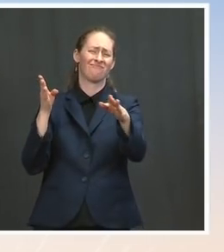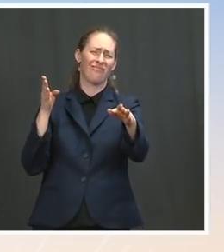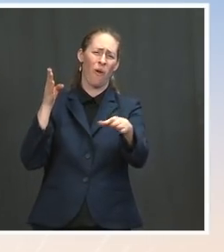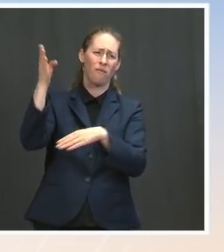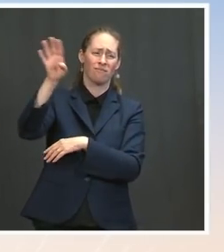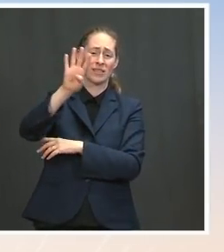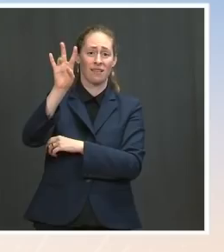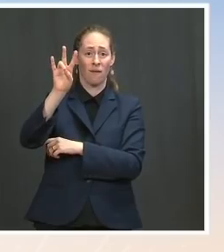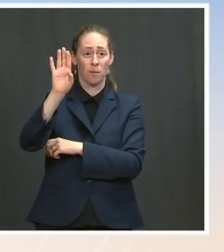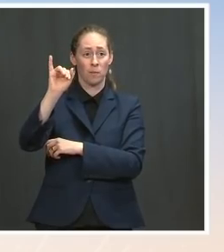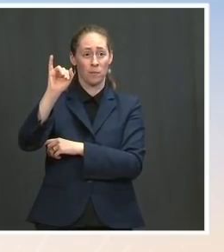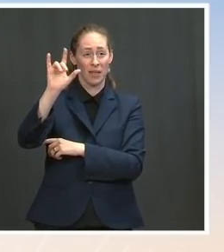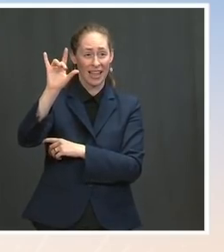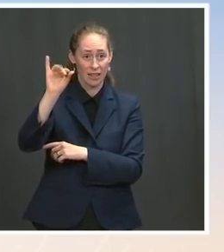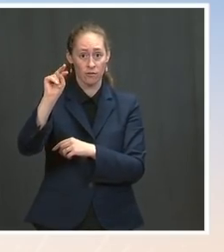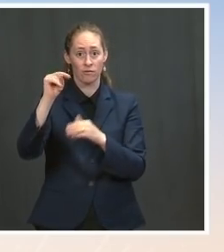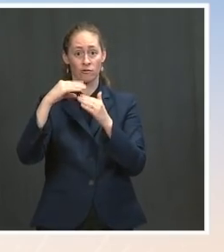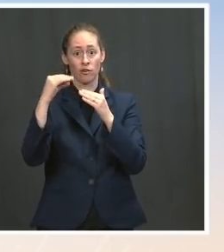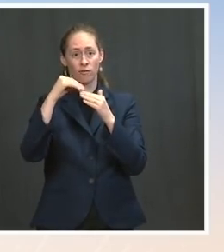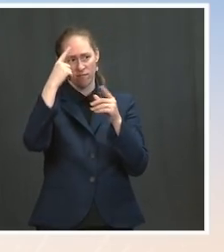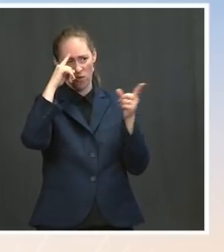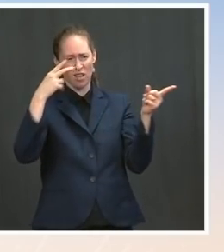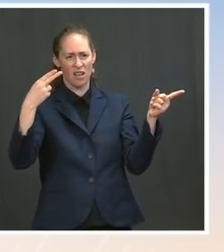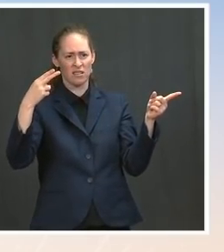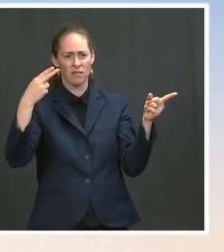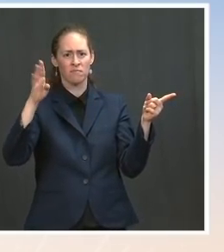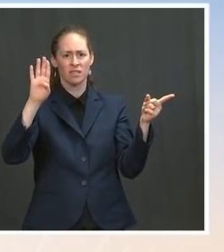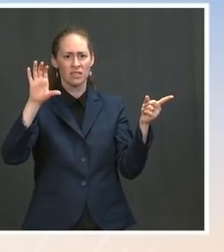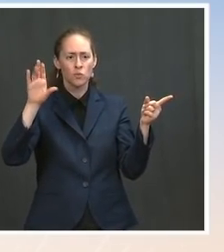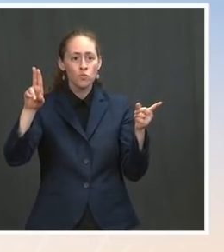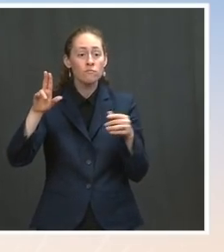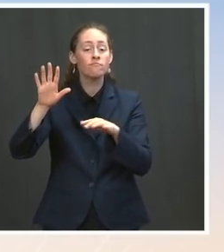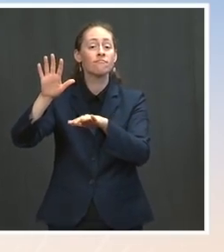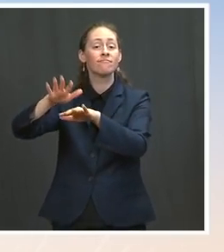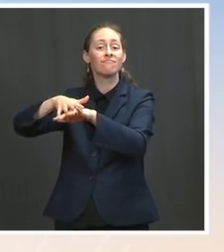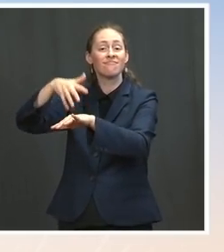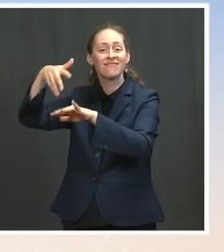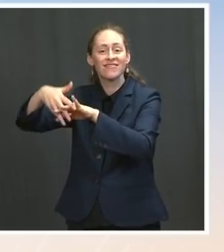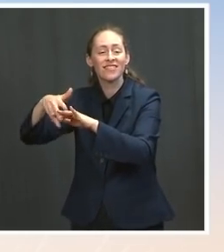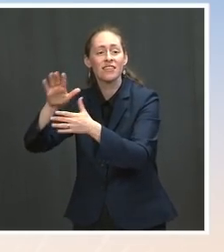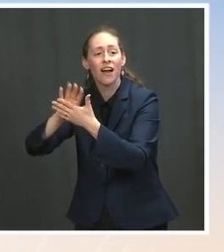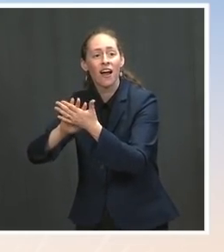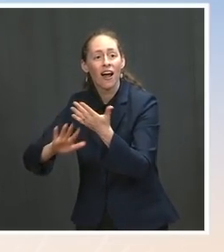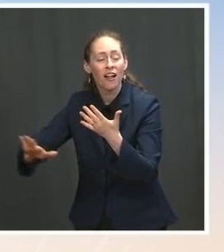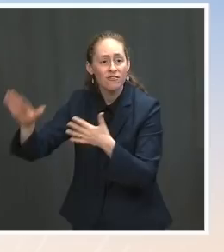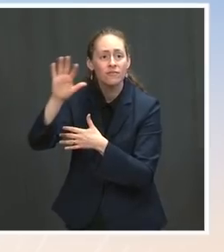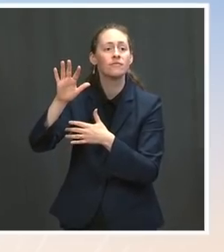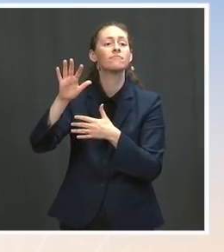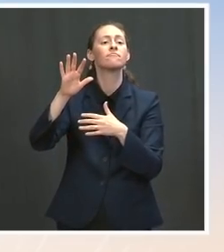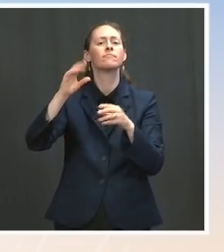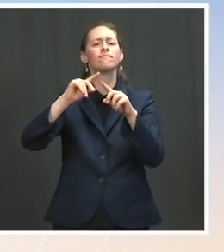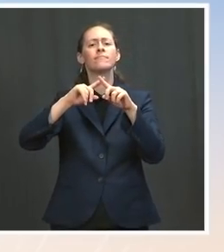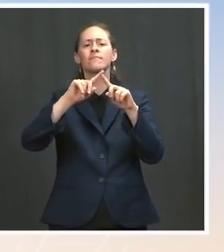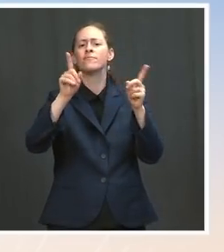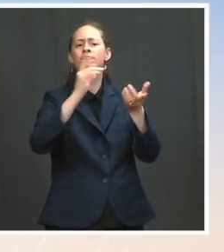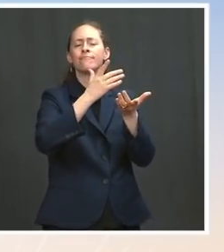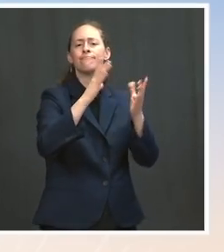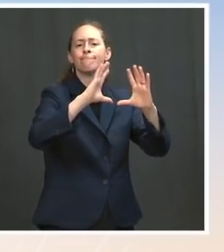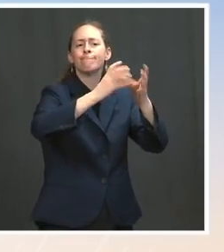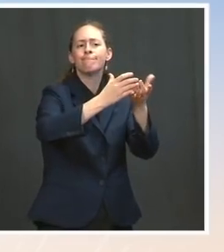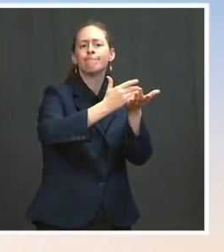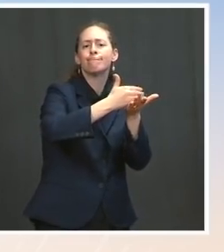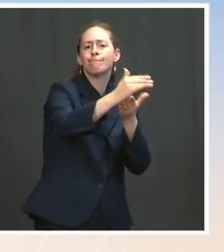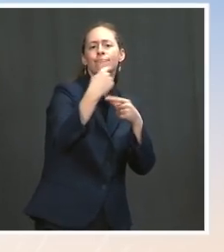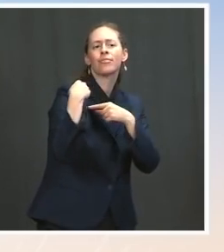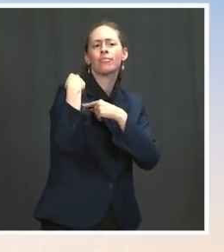HBCUs, tribal colleges and universities, and minority-serving institutions. And these institutions are critical to helping underrepresented